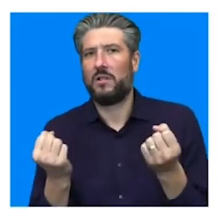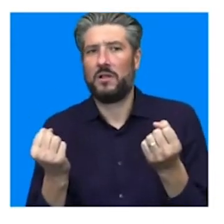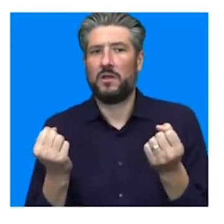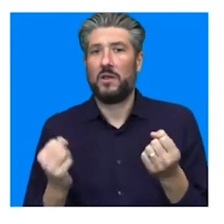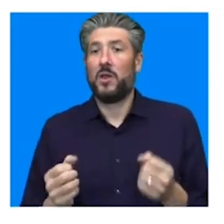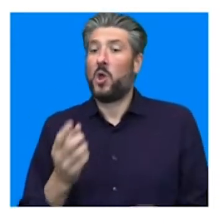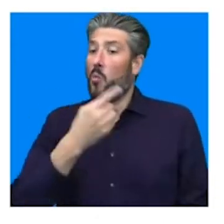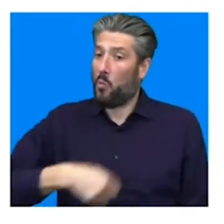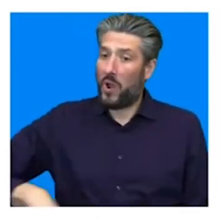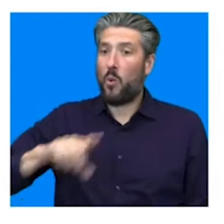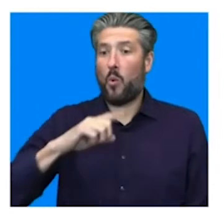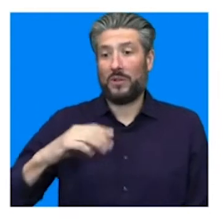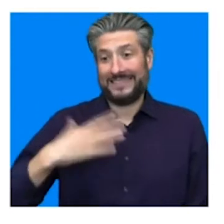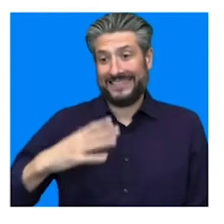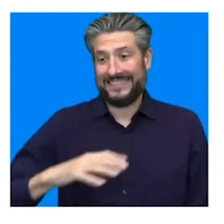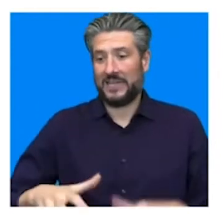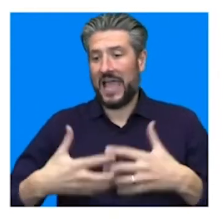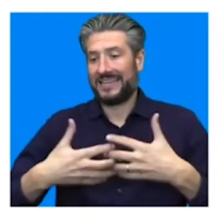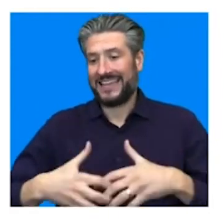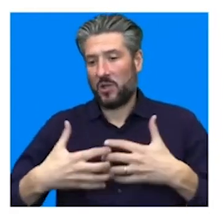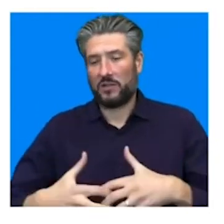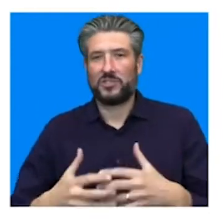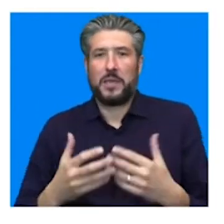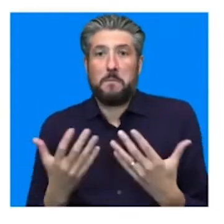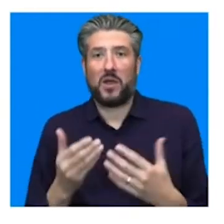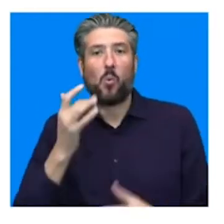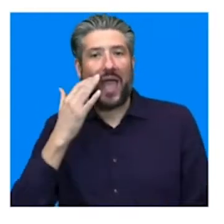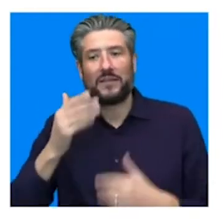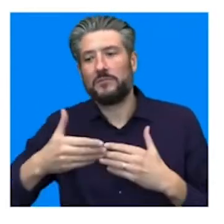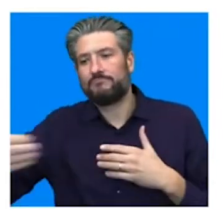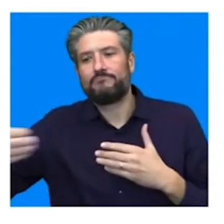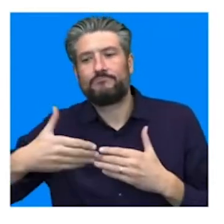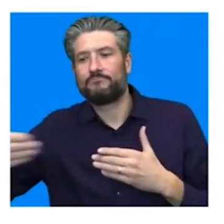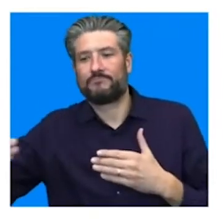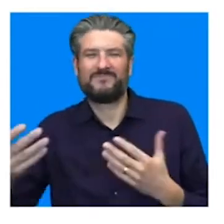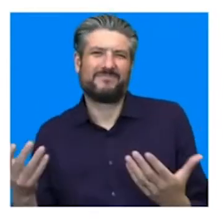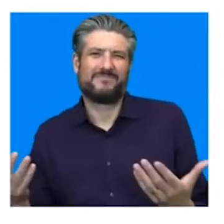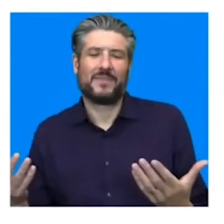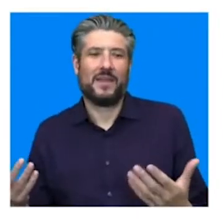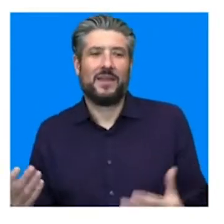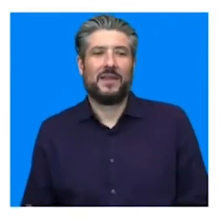at some point. So as a business, I really don't understand why we don't design,